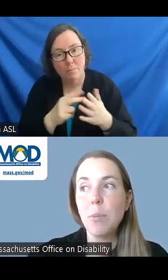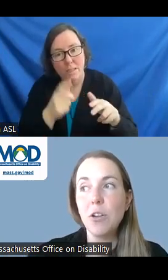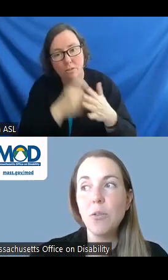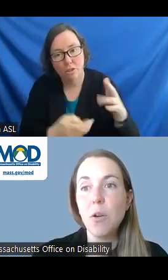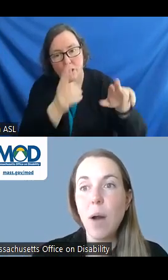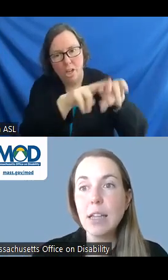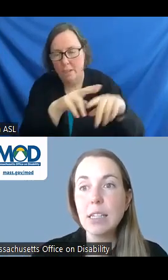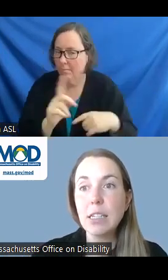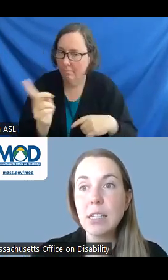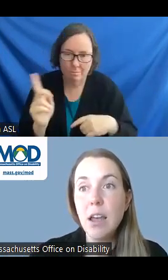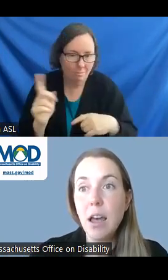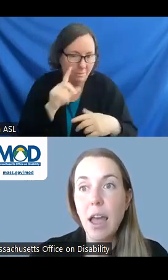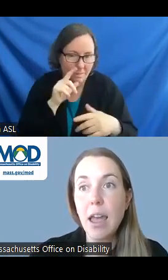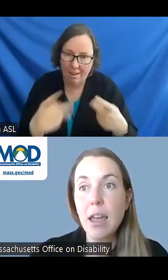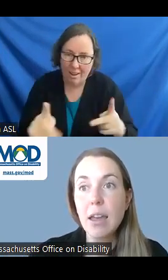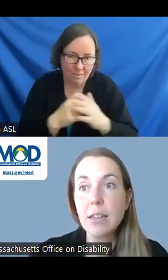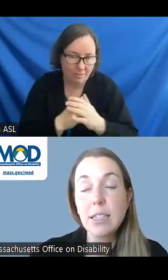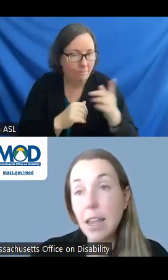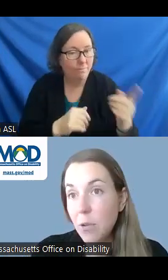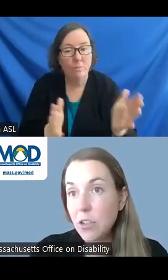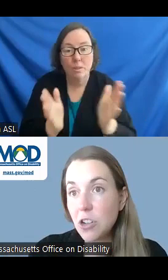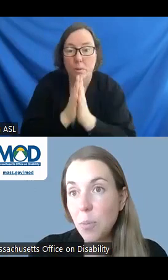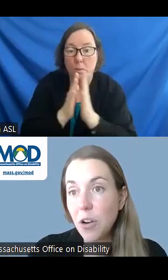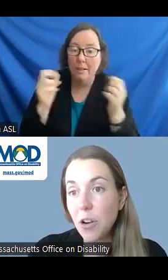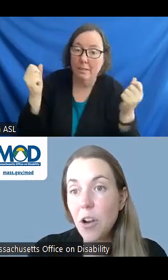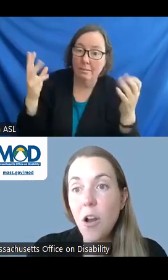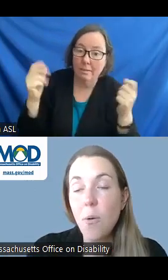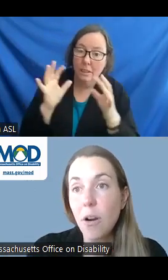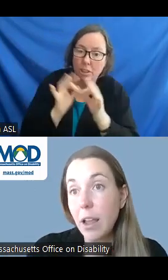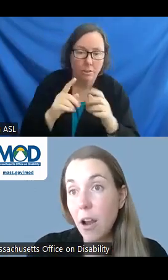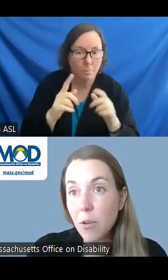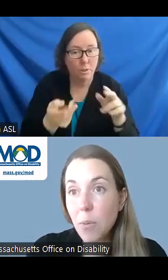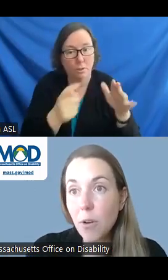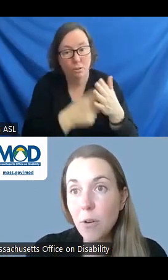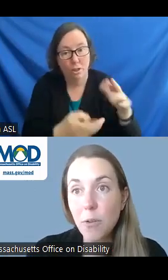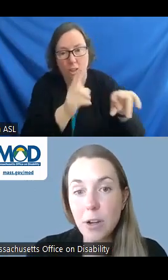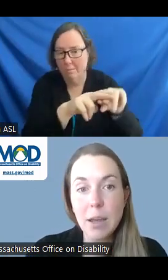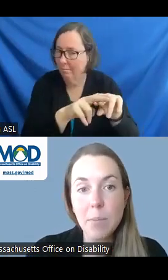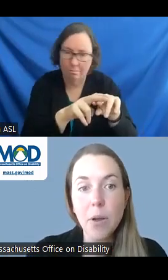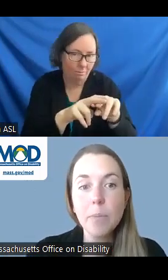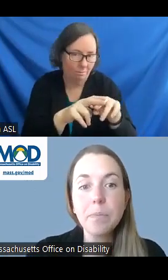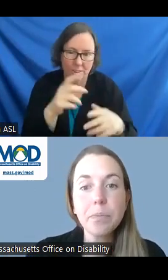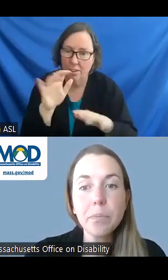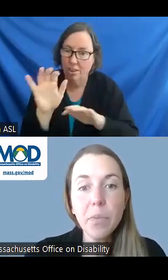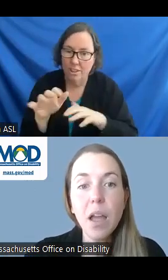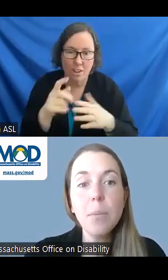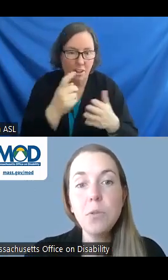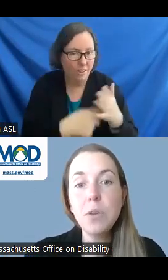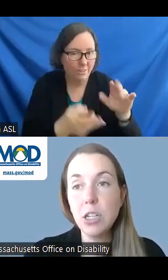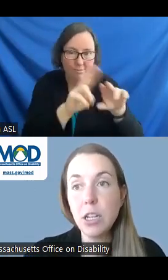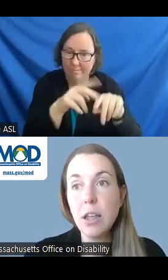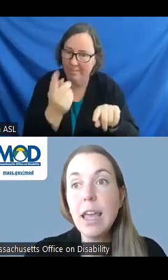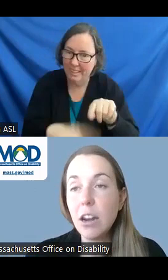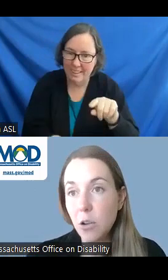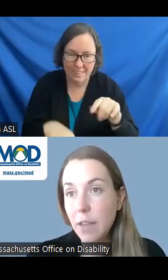for someone who requests a sign language interpreter or a CART reporter, for example. You